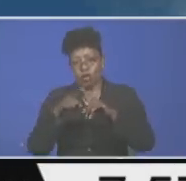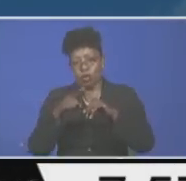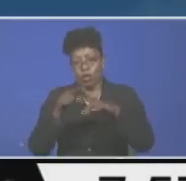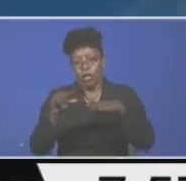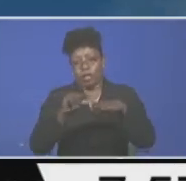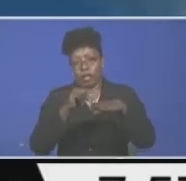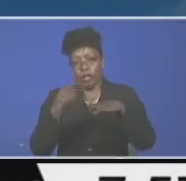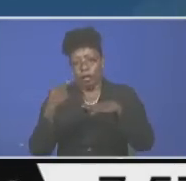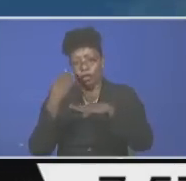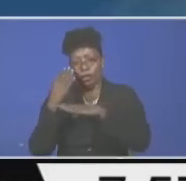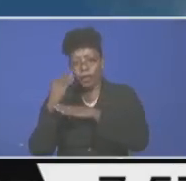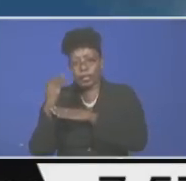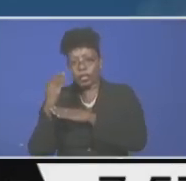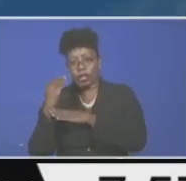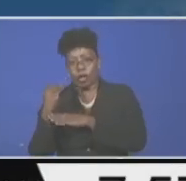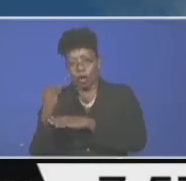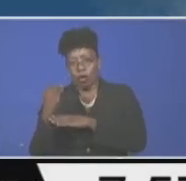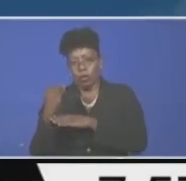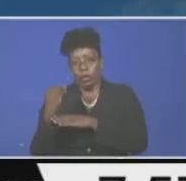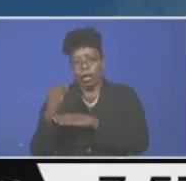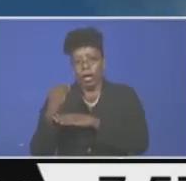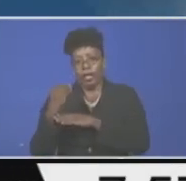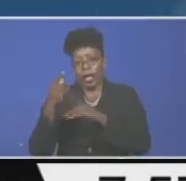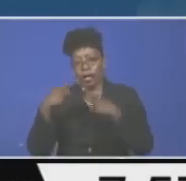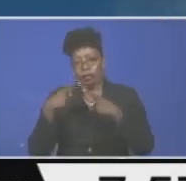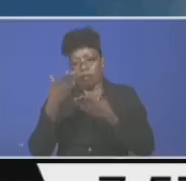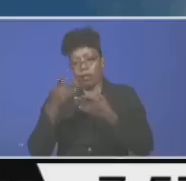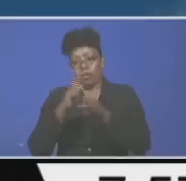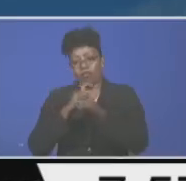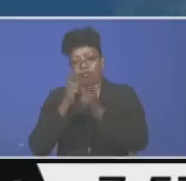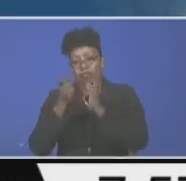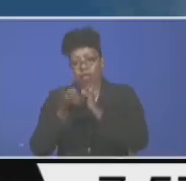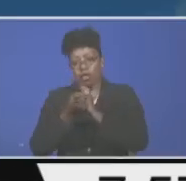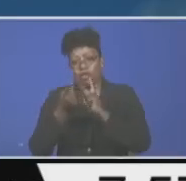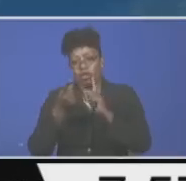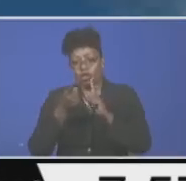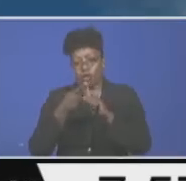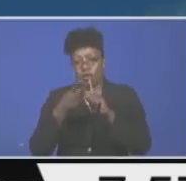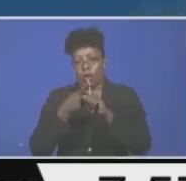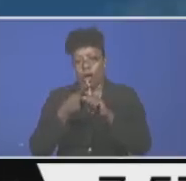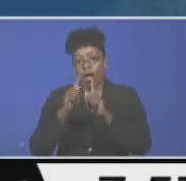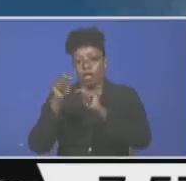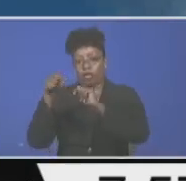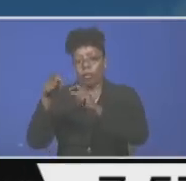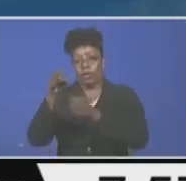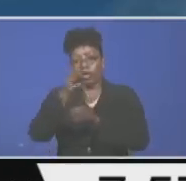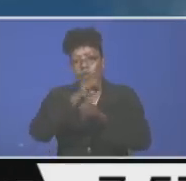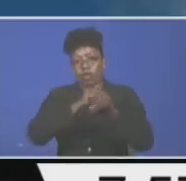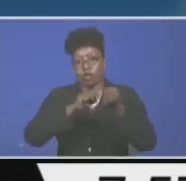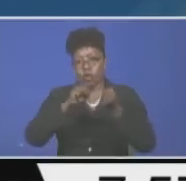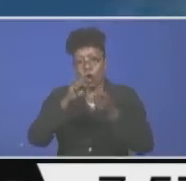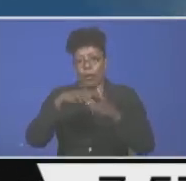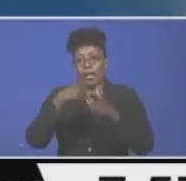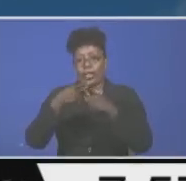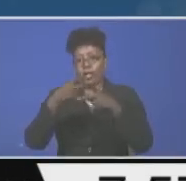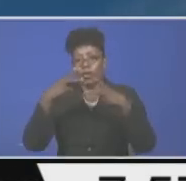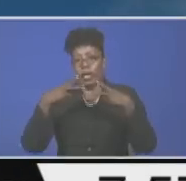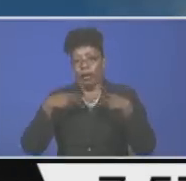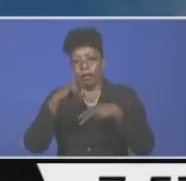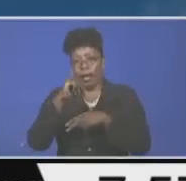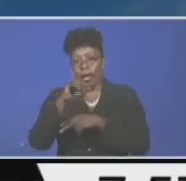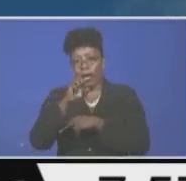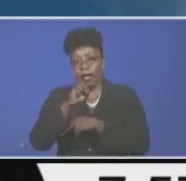expect it to develop into a tropical depression or even a tropical storm, but no threat to the Bahamas. And then we have Tropical Storm